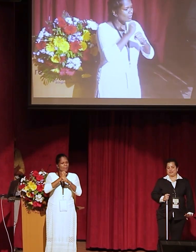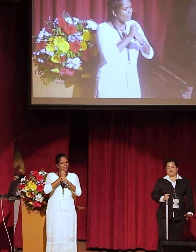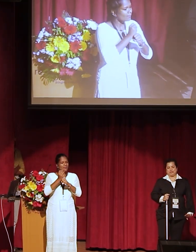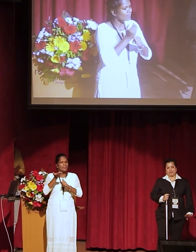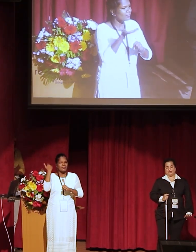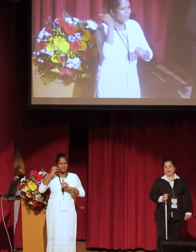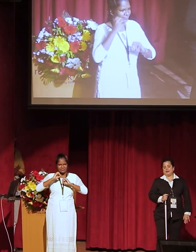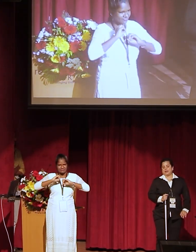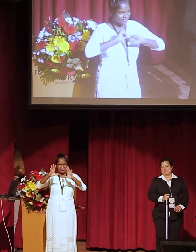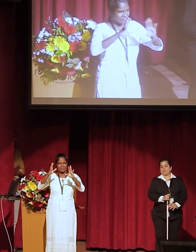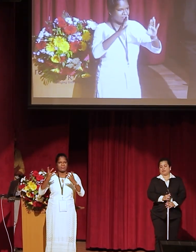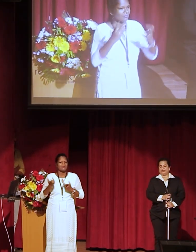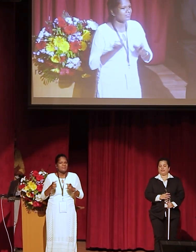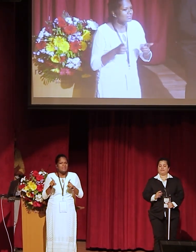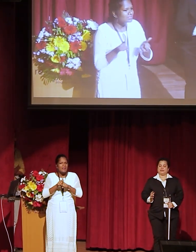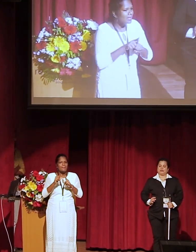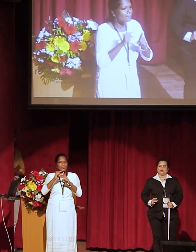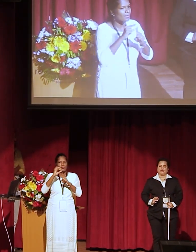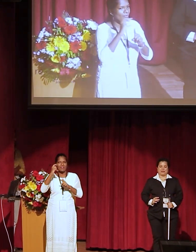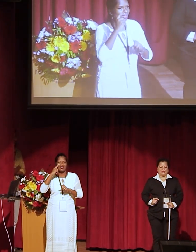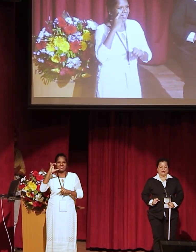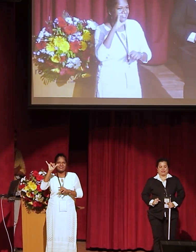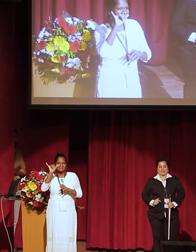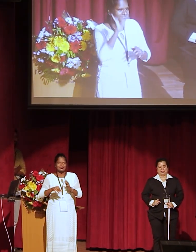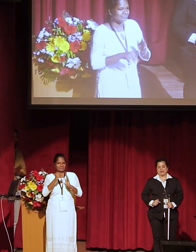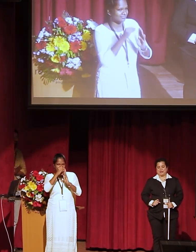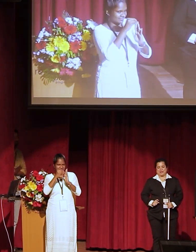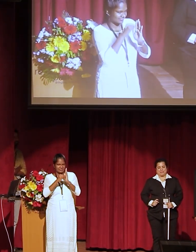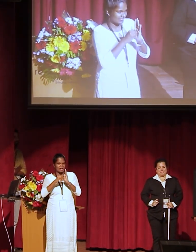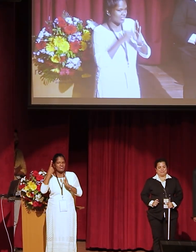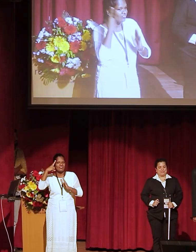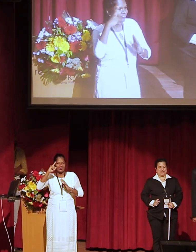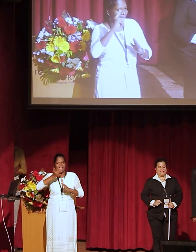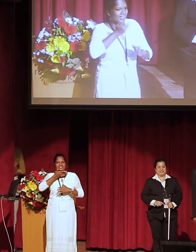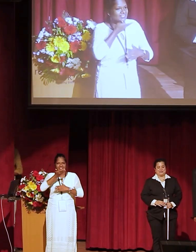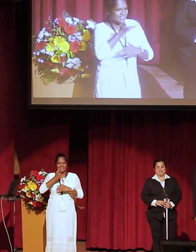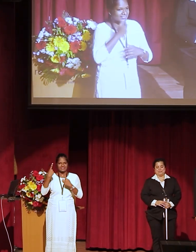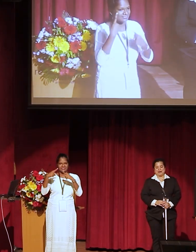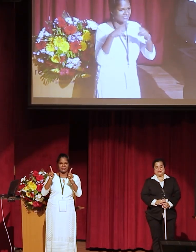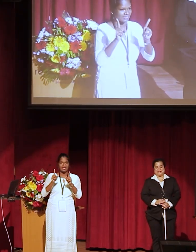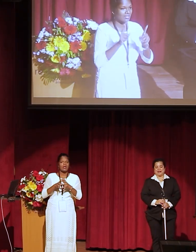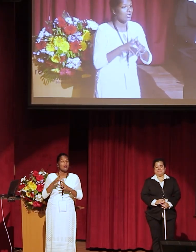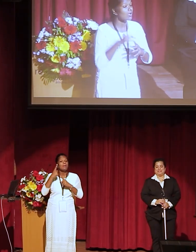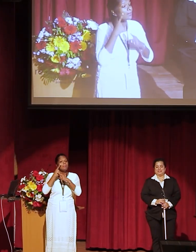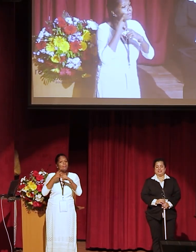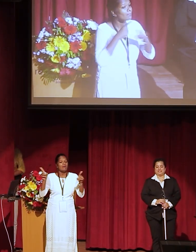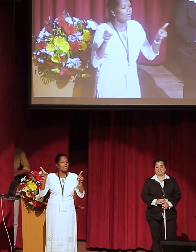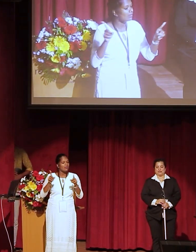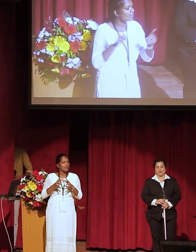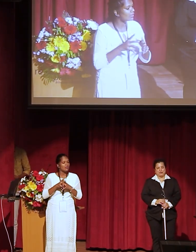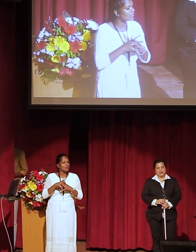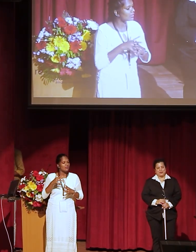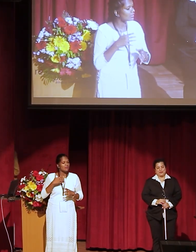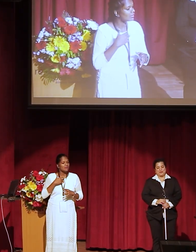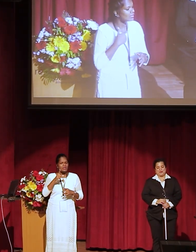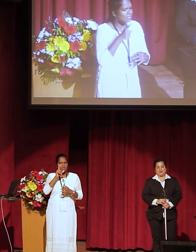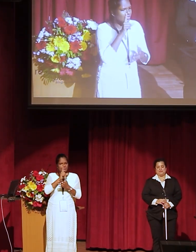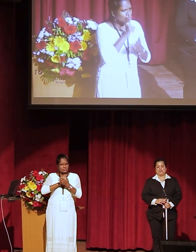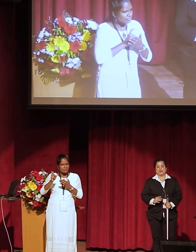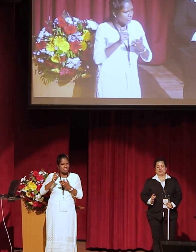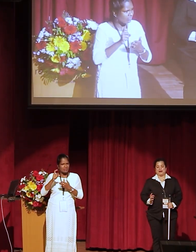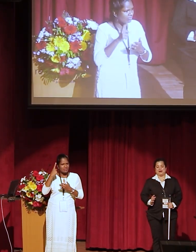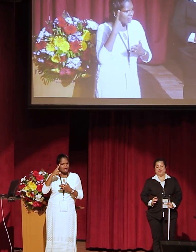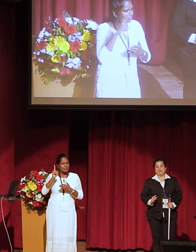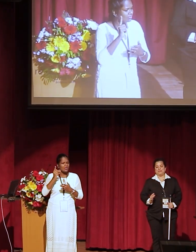already introduced the policy of inclusive education, right? But are we really sure